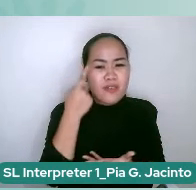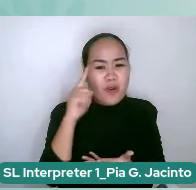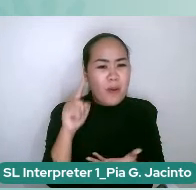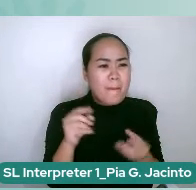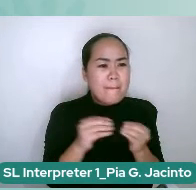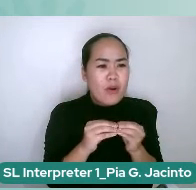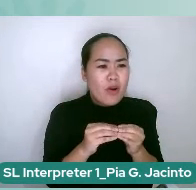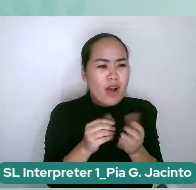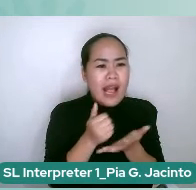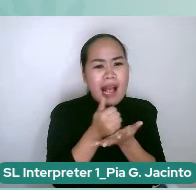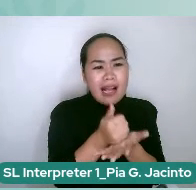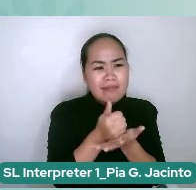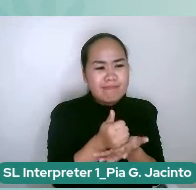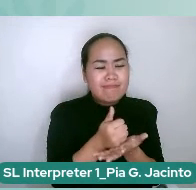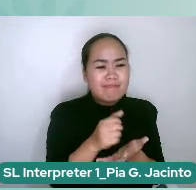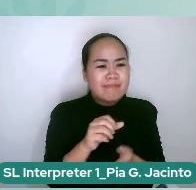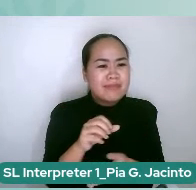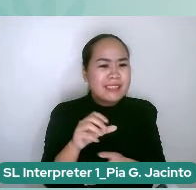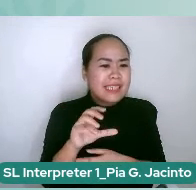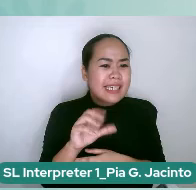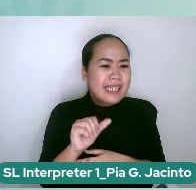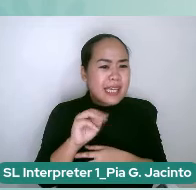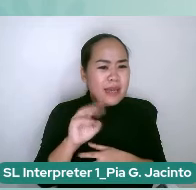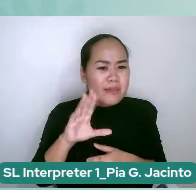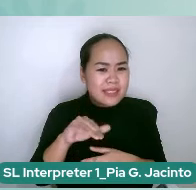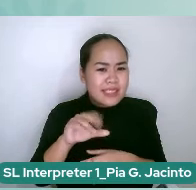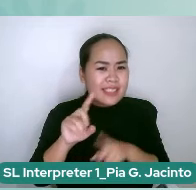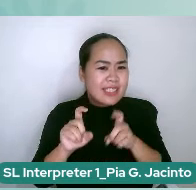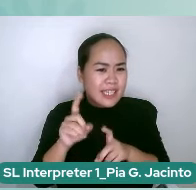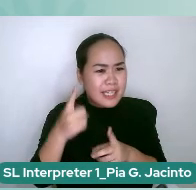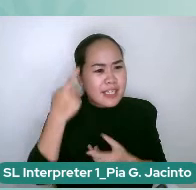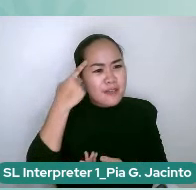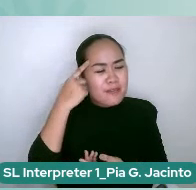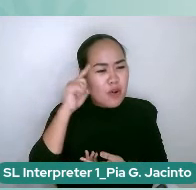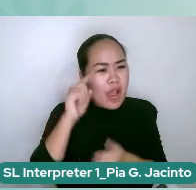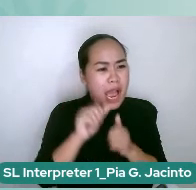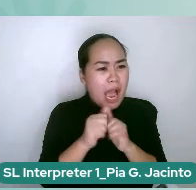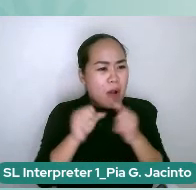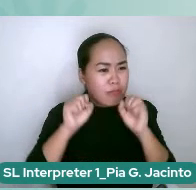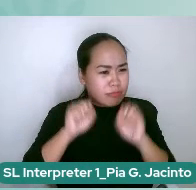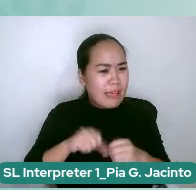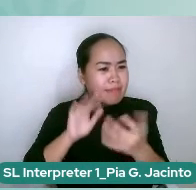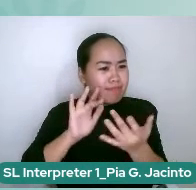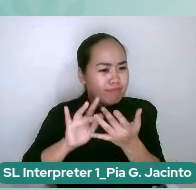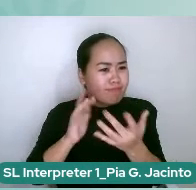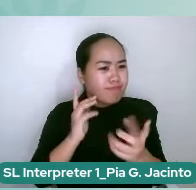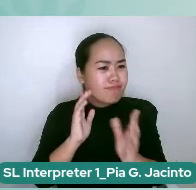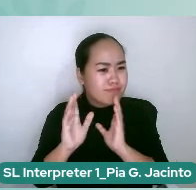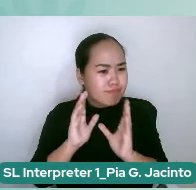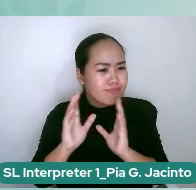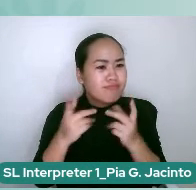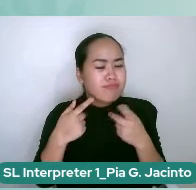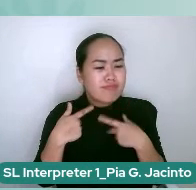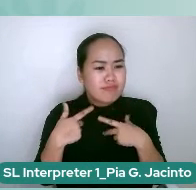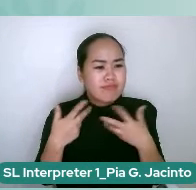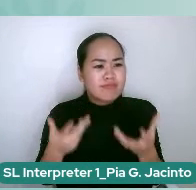called CanScreen to support the follow-up of those who screen positive. This